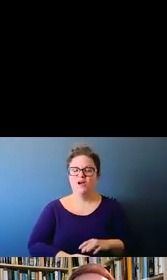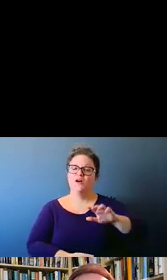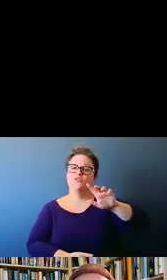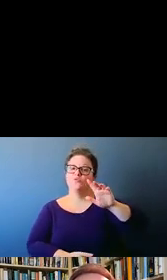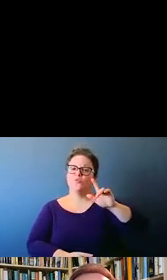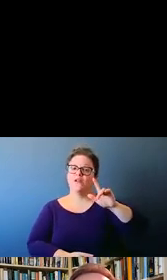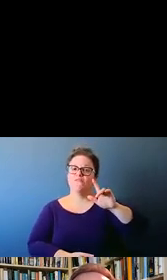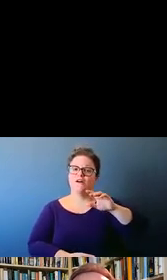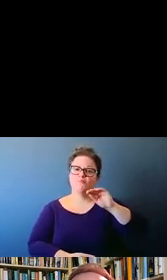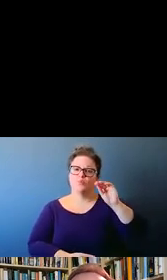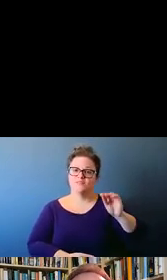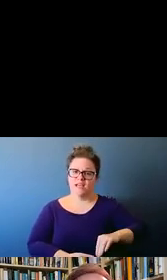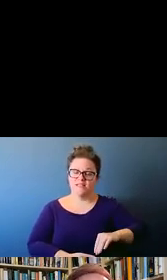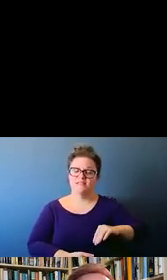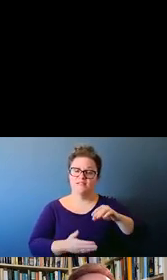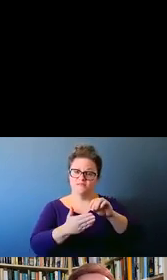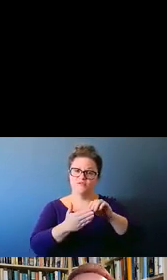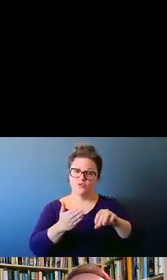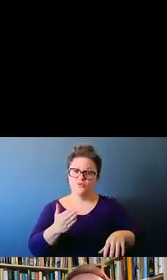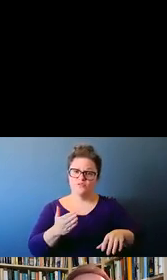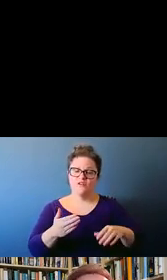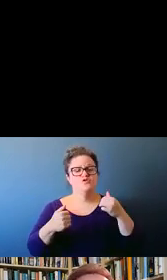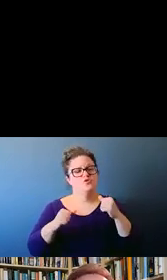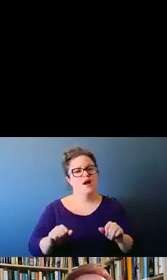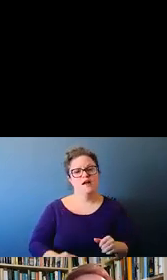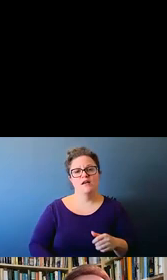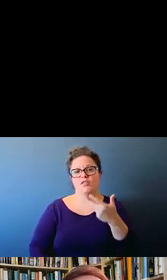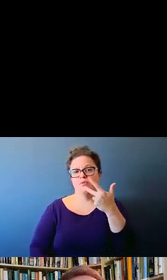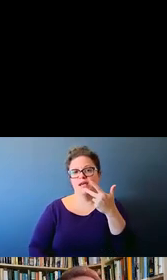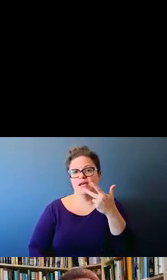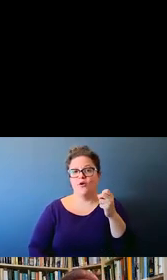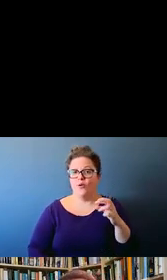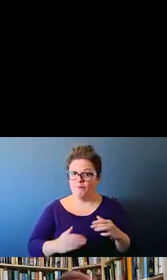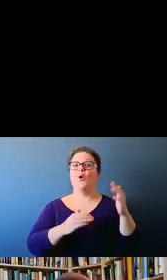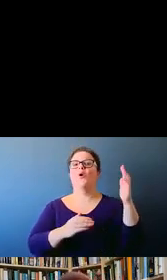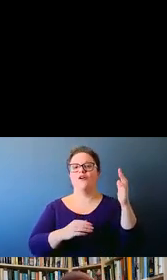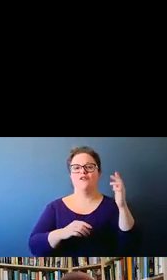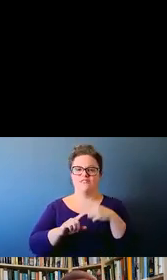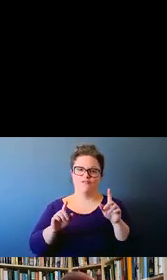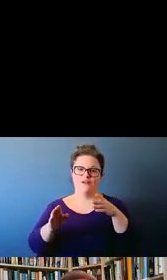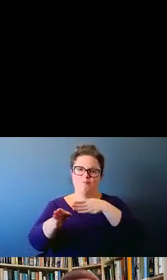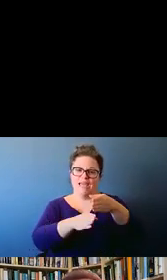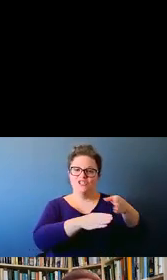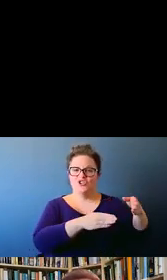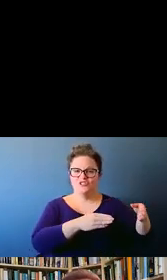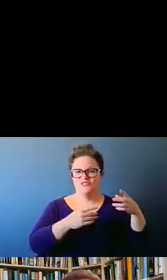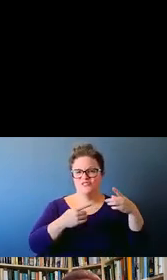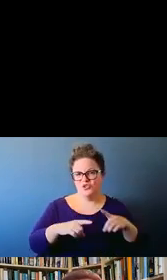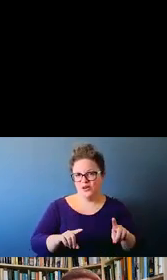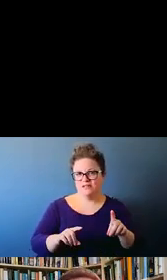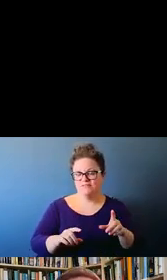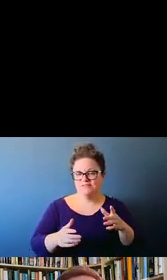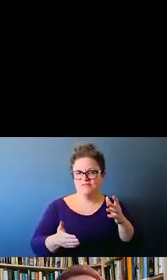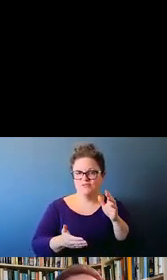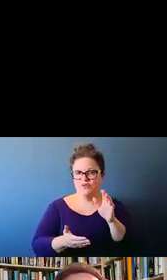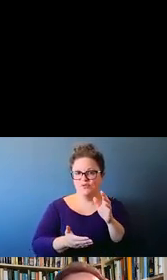25% of students attempt three or more programs of study during their degree. So like I say, there's lots of movement. This is